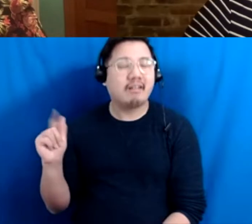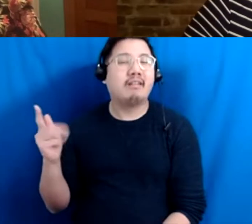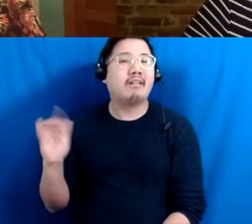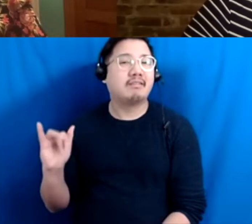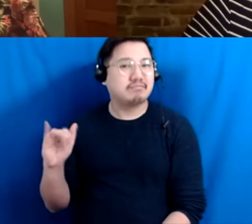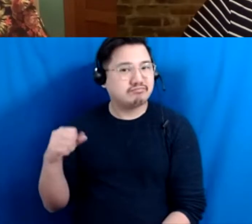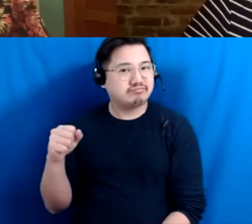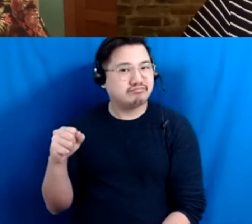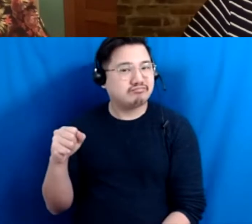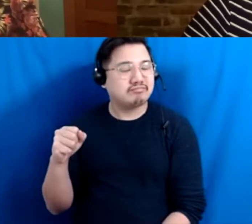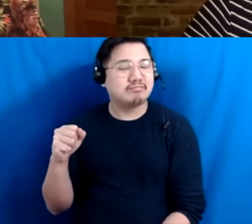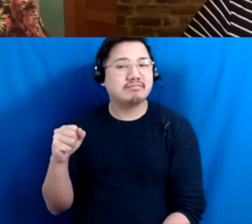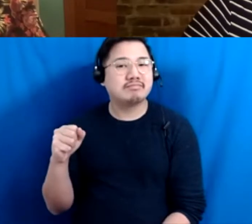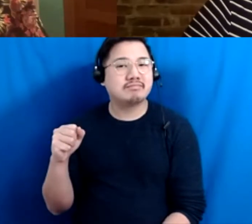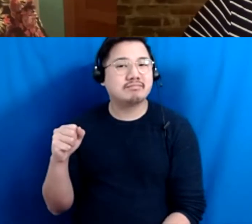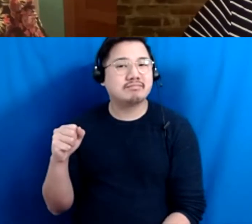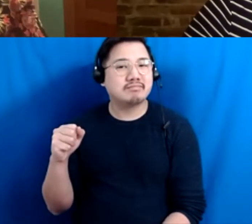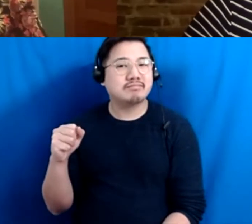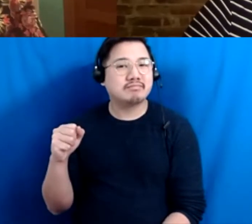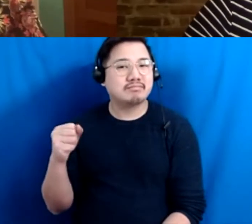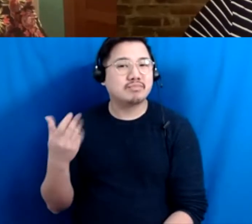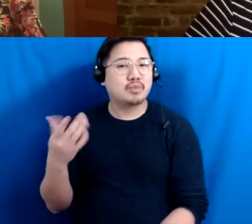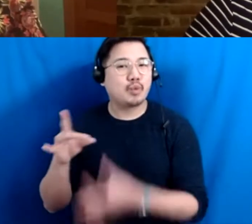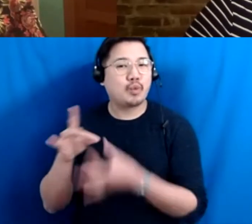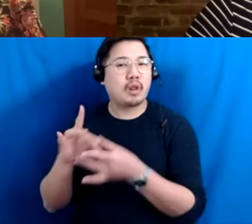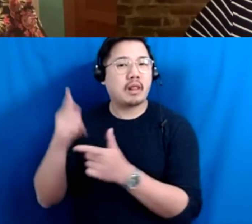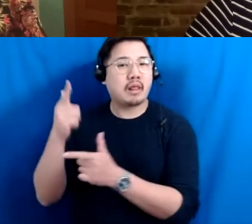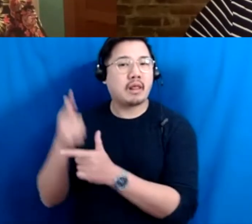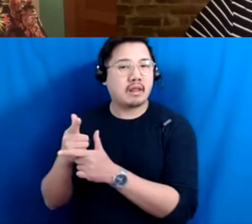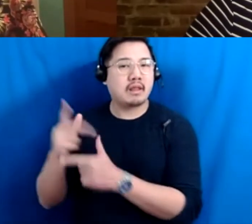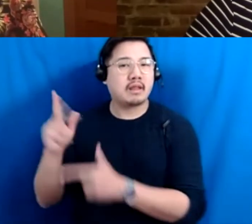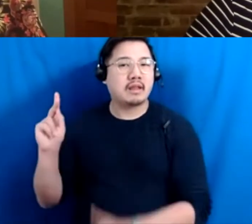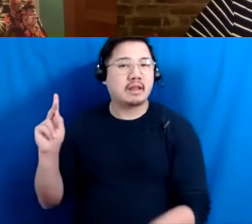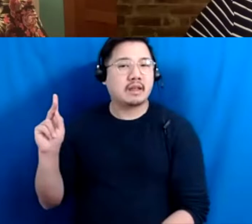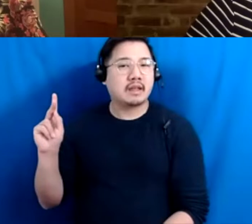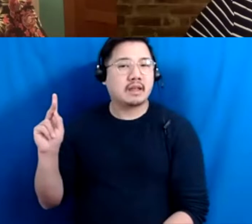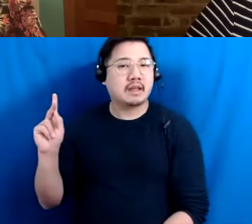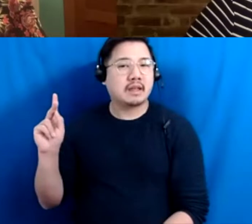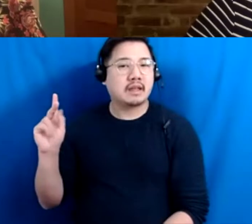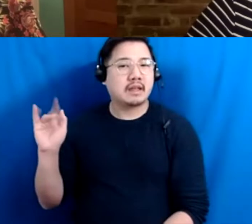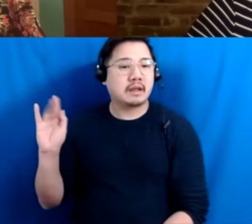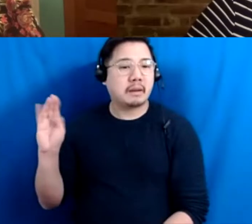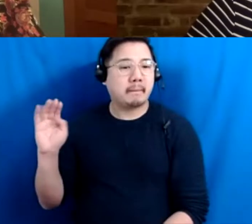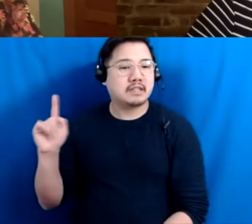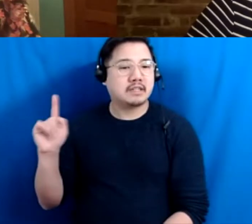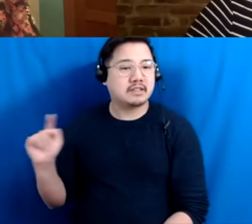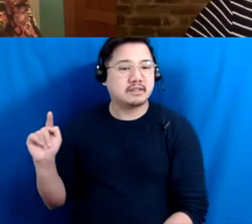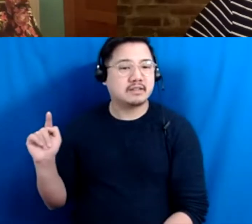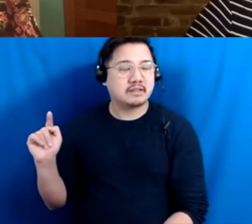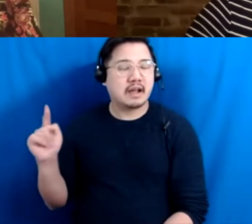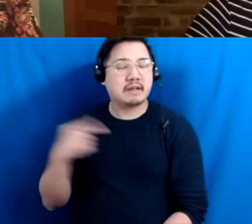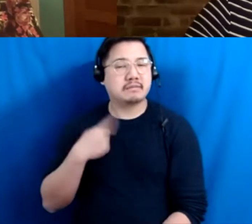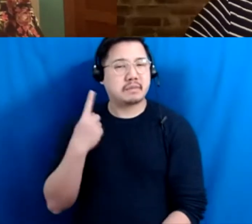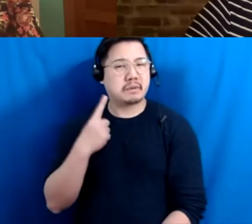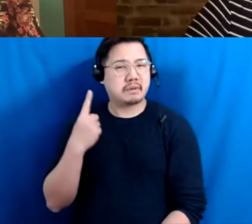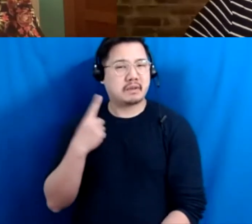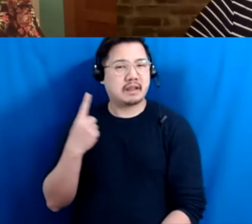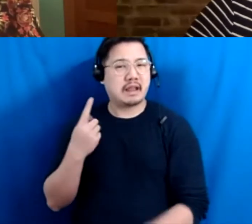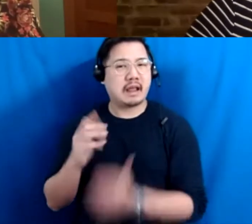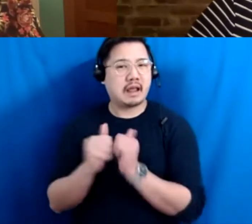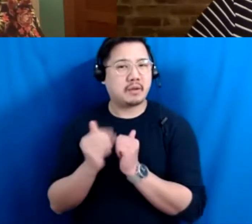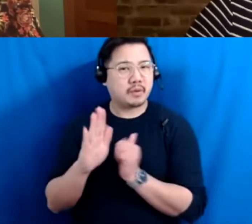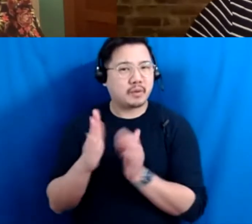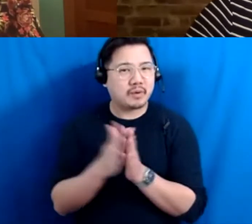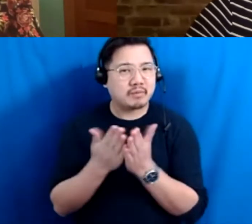So on the subject of the brothers Karamazov, I was curious about how, like your novel